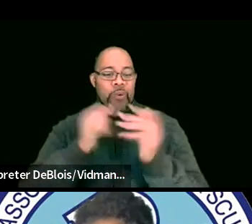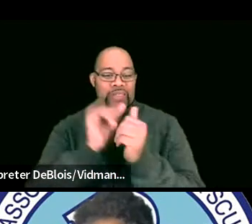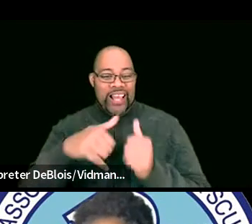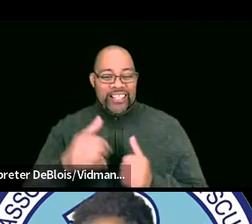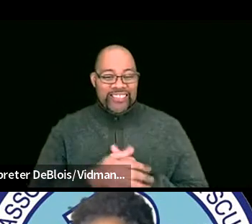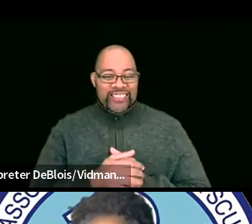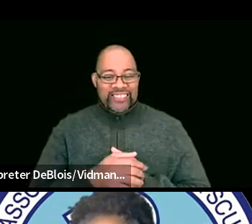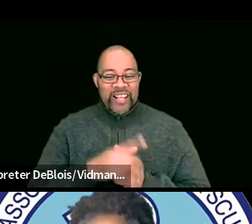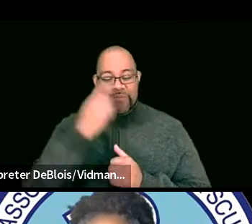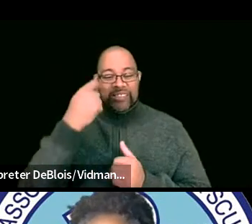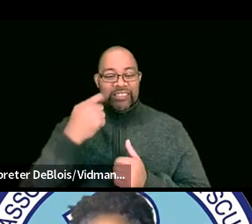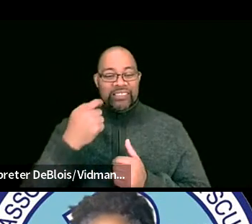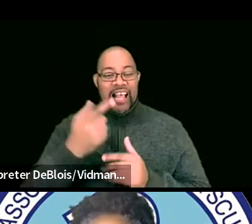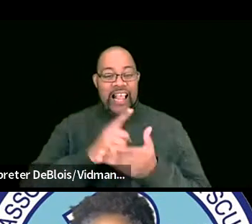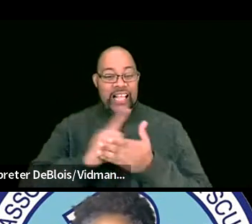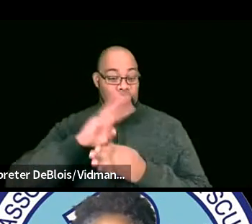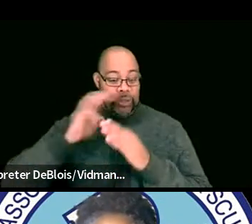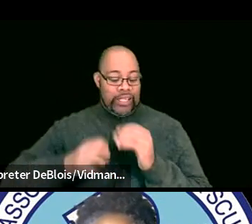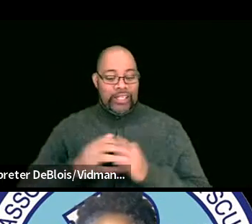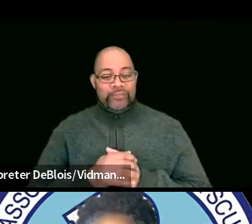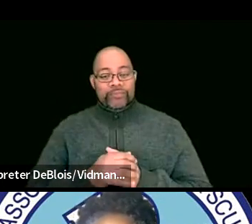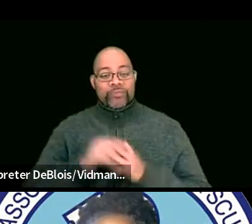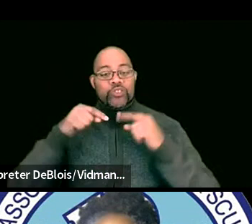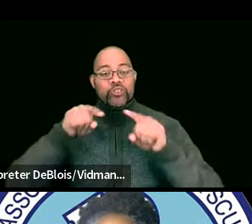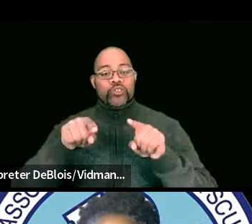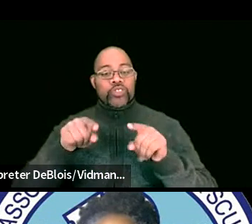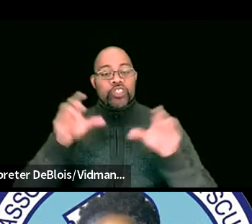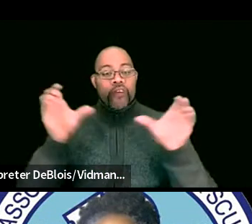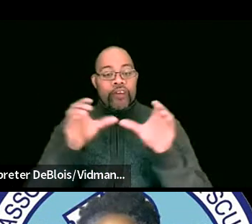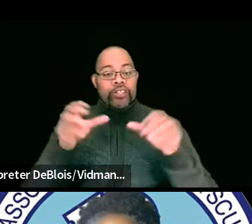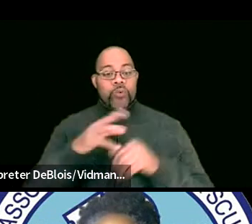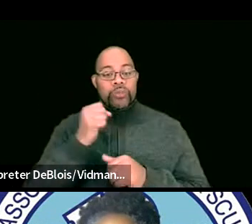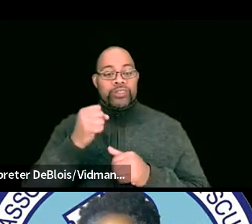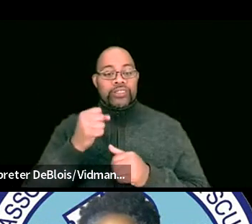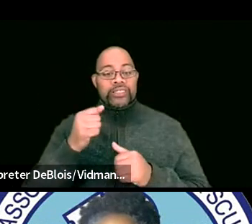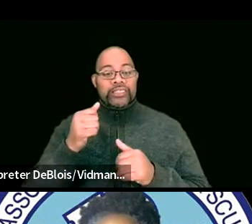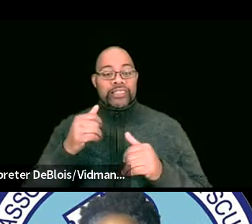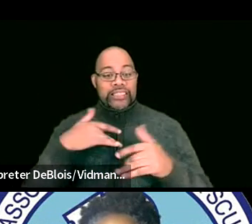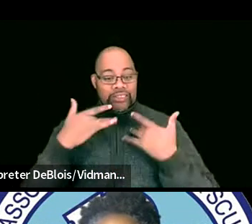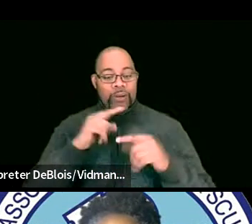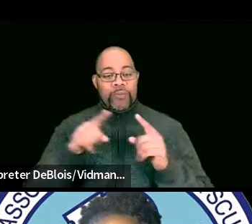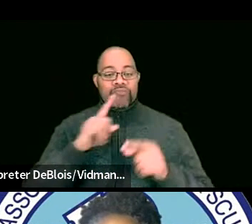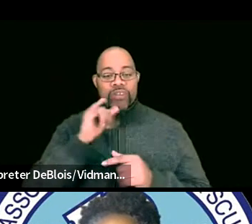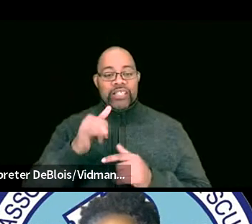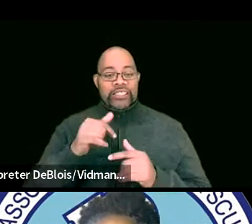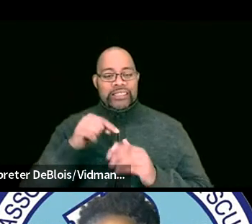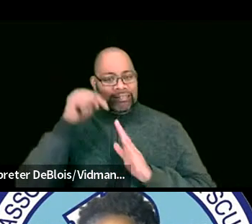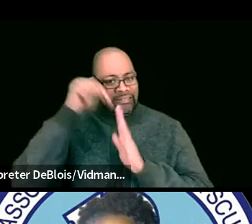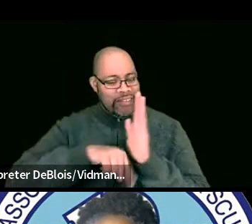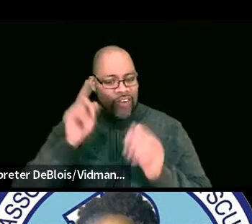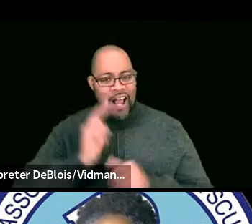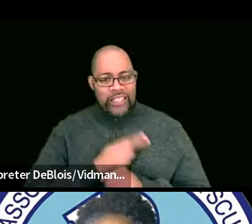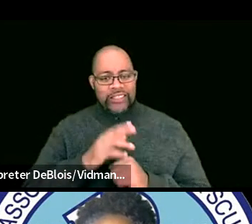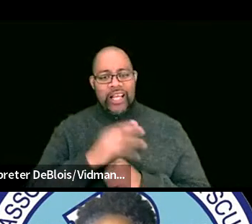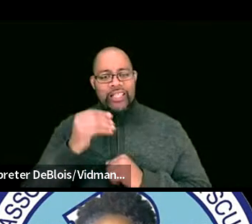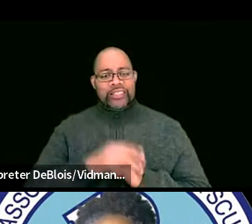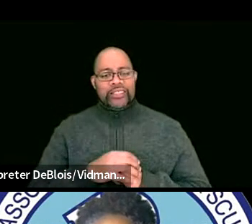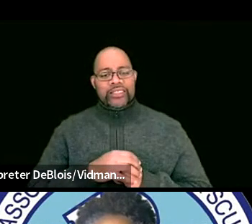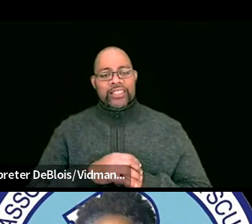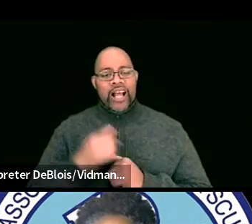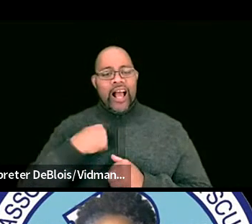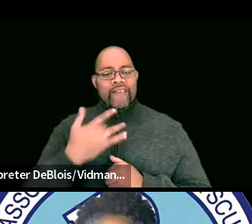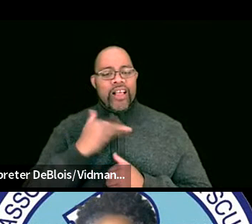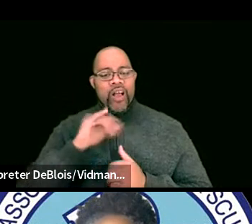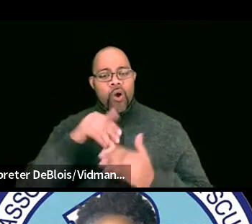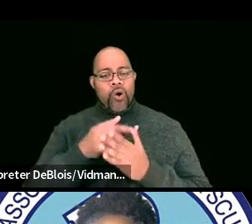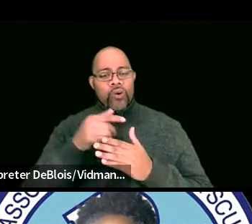guess, because last weekend doing the certification, it was kind of accelerated, so it was really intense for us. And I feel like